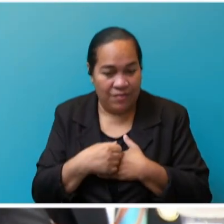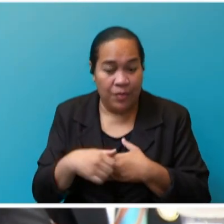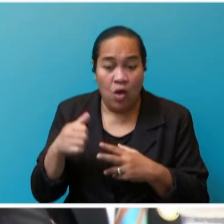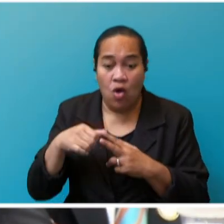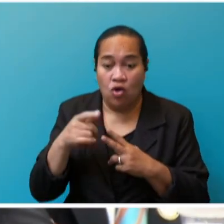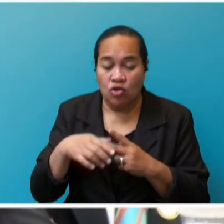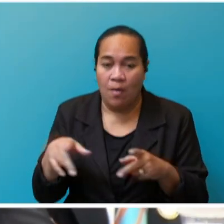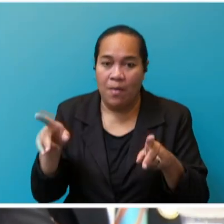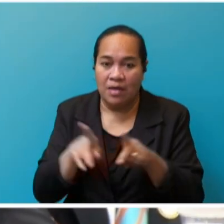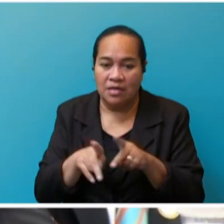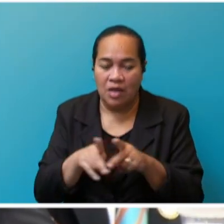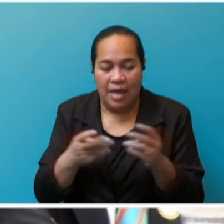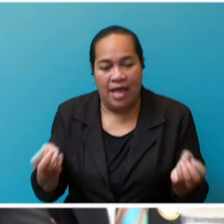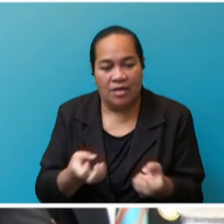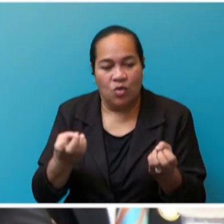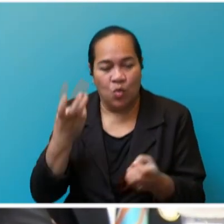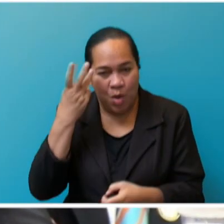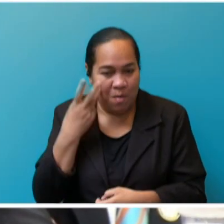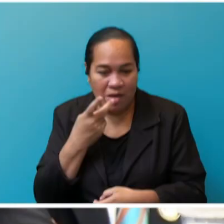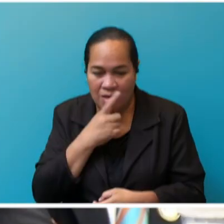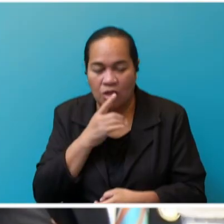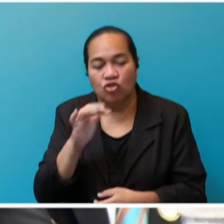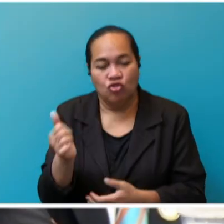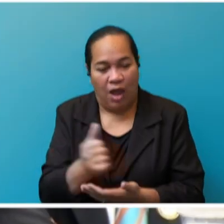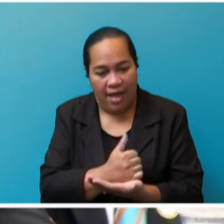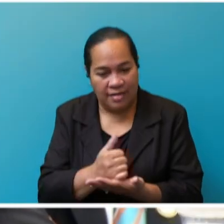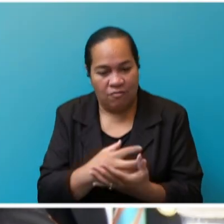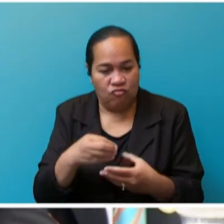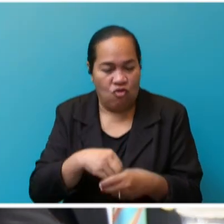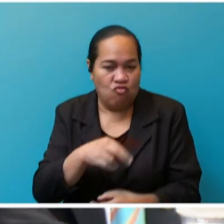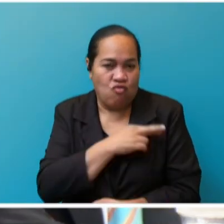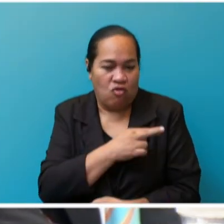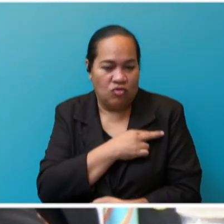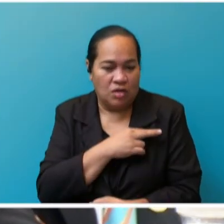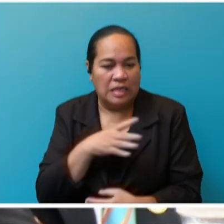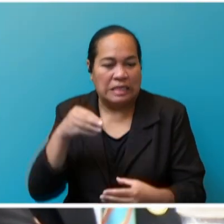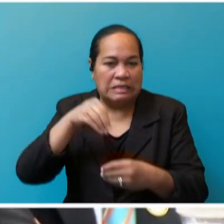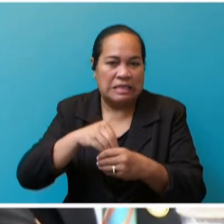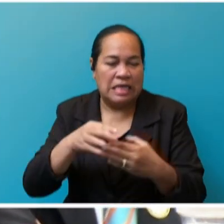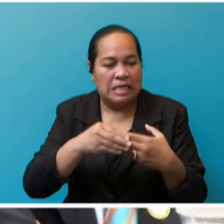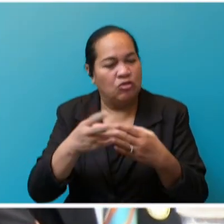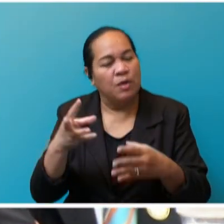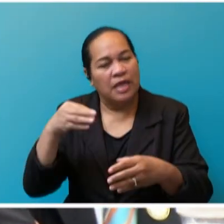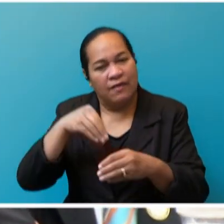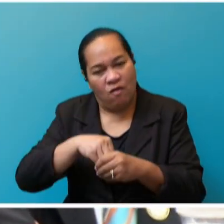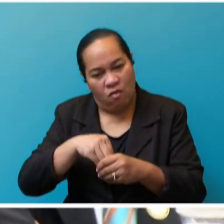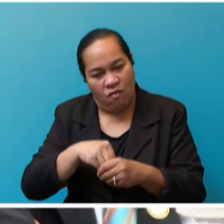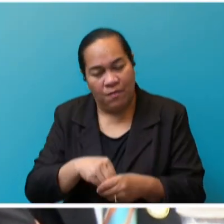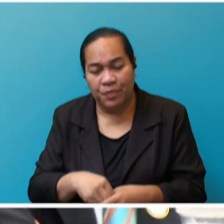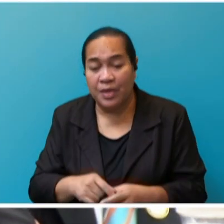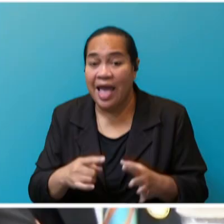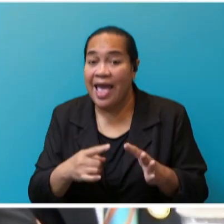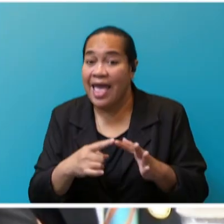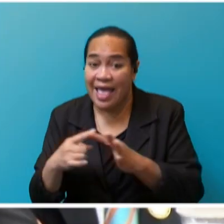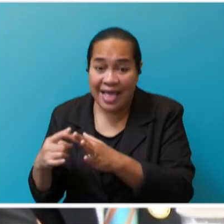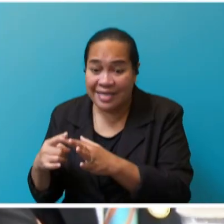participation by encouraging women and girls to take on active roles in community decision-making and leadership. In the Eastern Division, our ministry reached